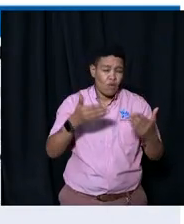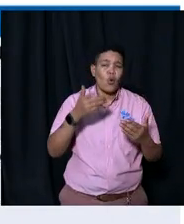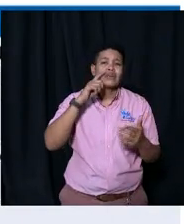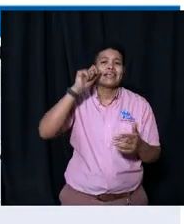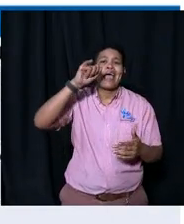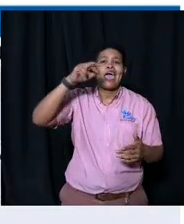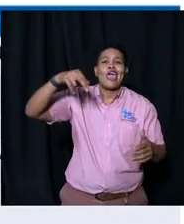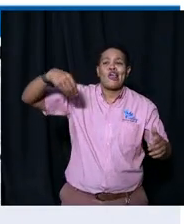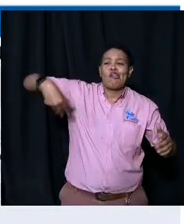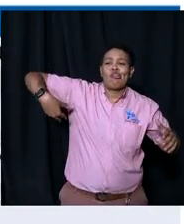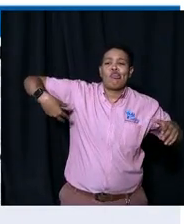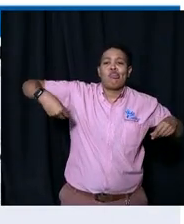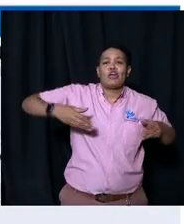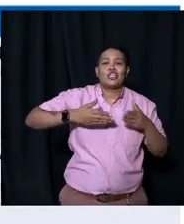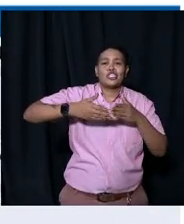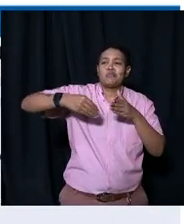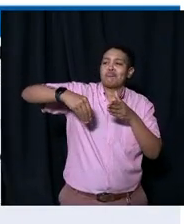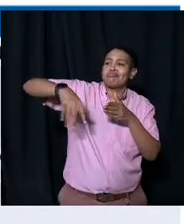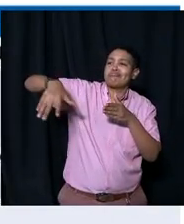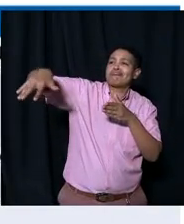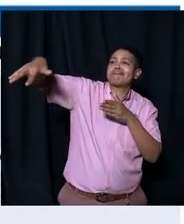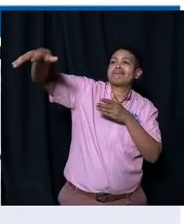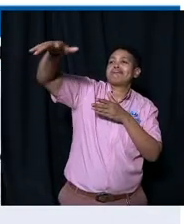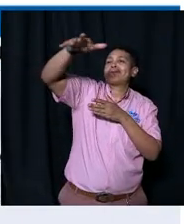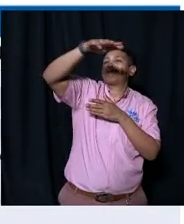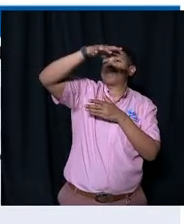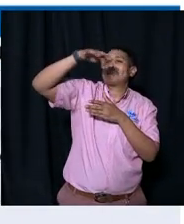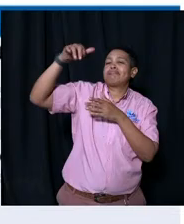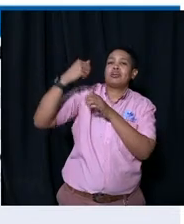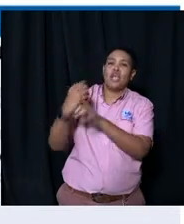from the shipping sector.